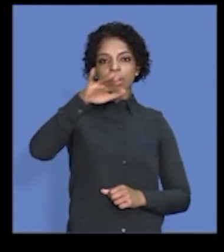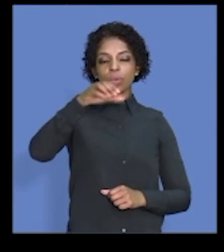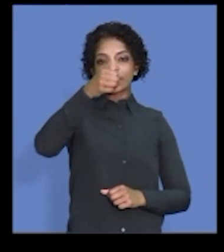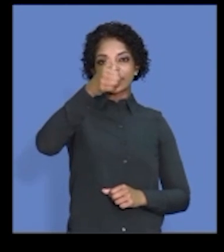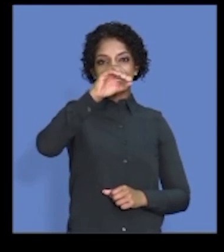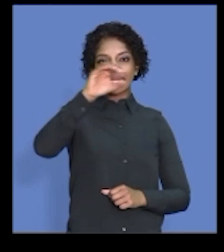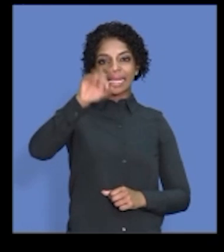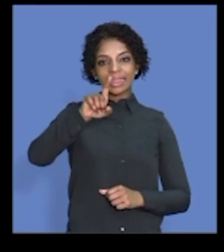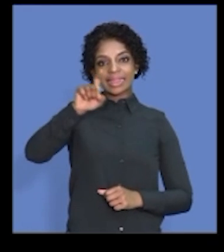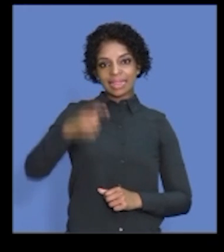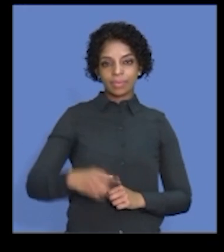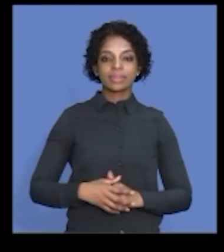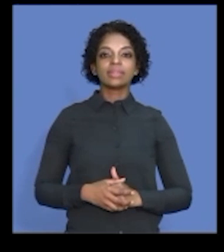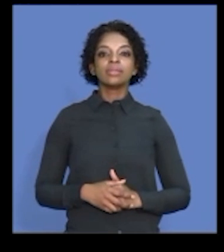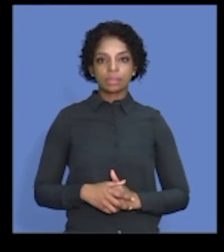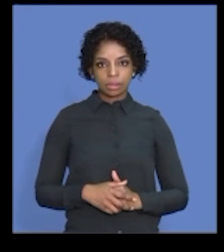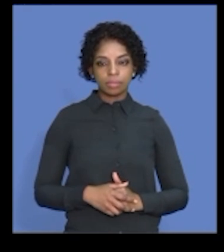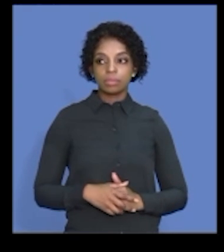4,600,000, therefore